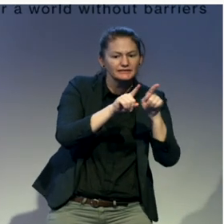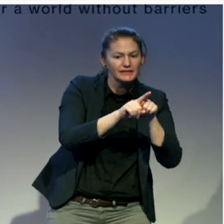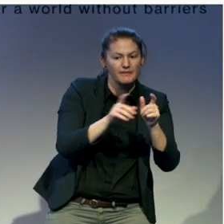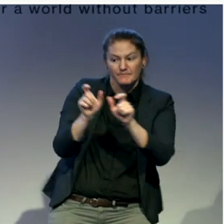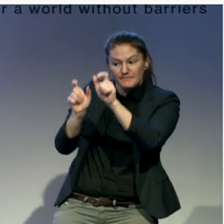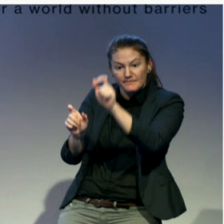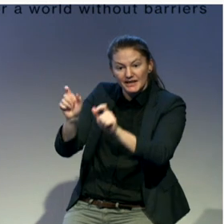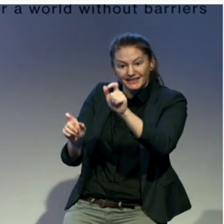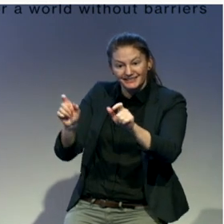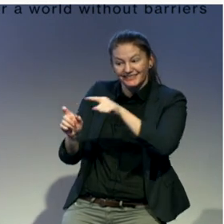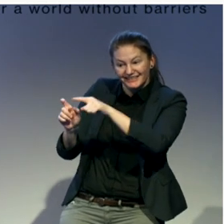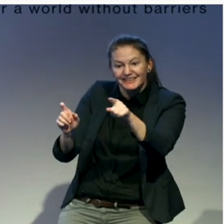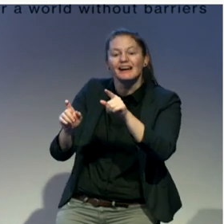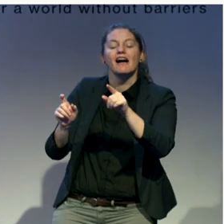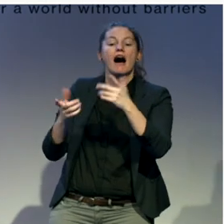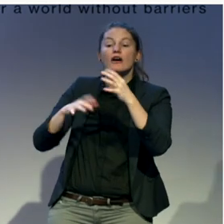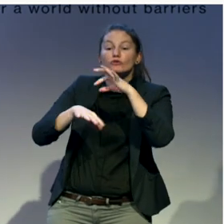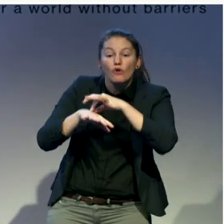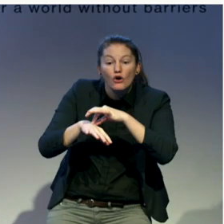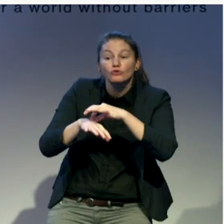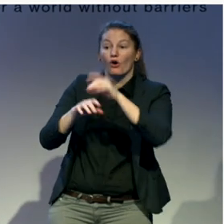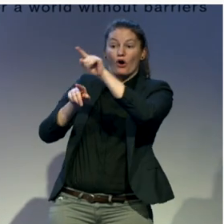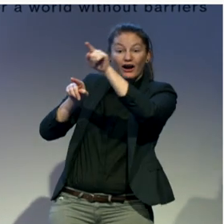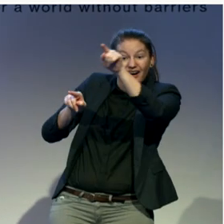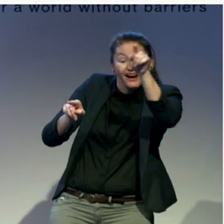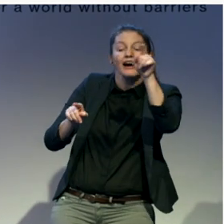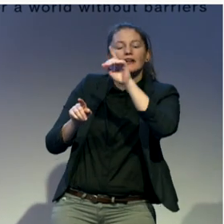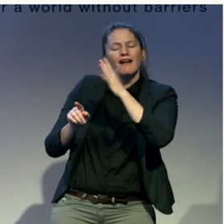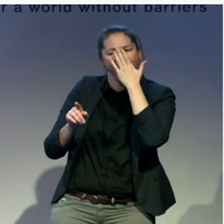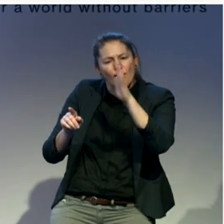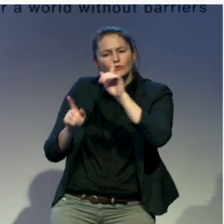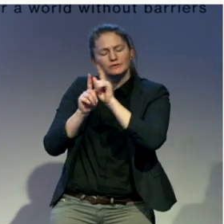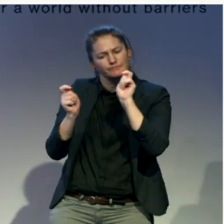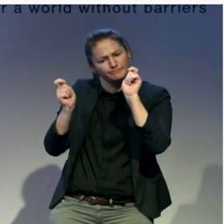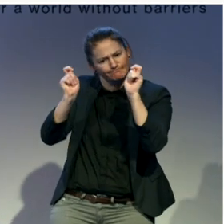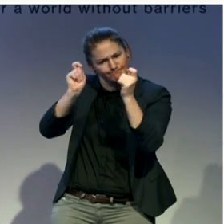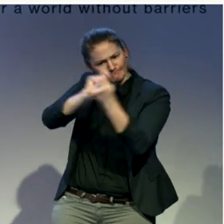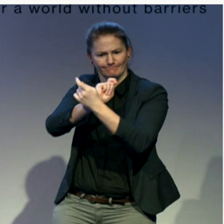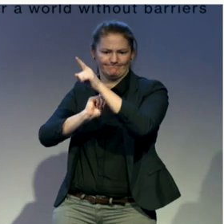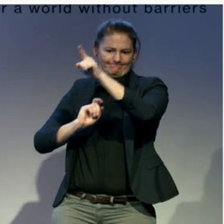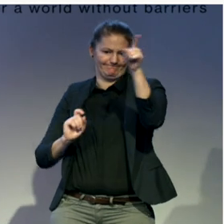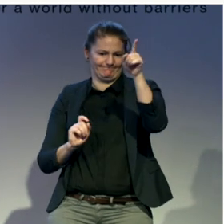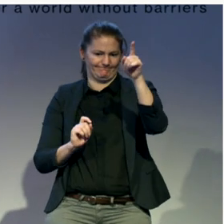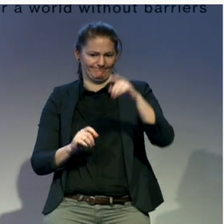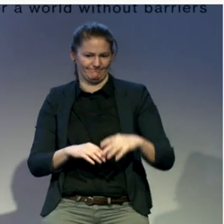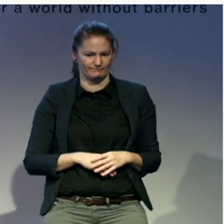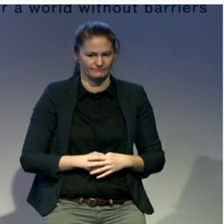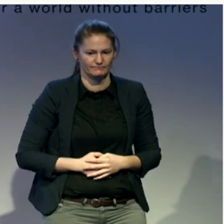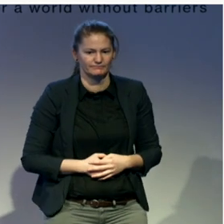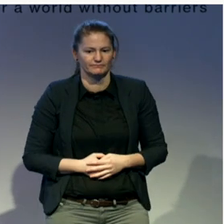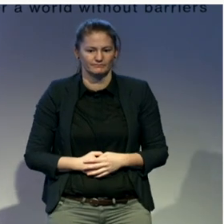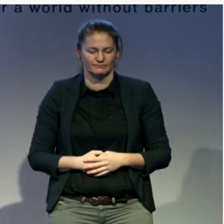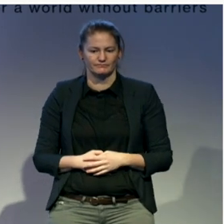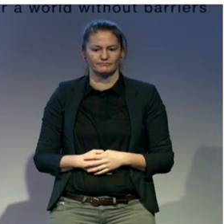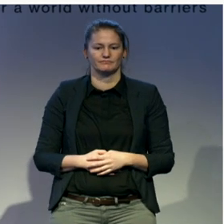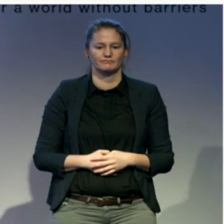and also other services for different, totally different disabilities, because it's not just